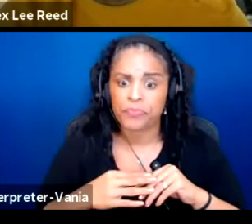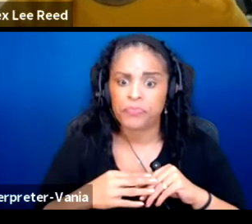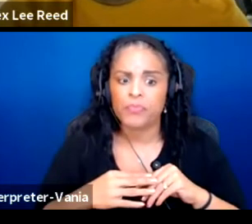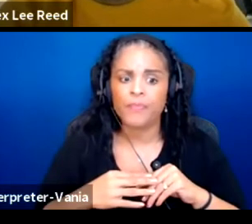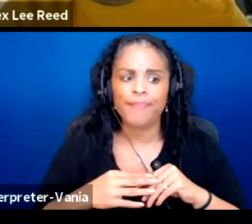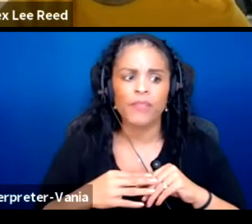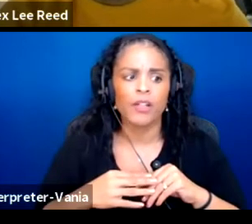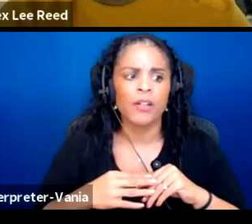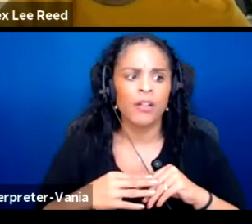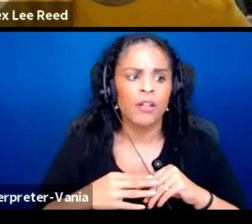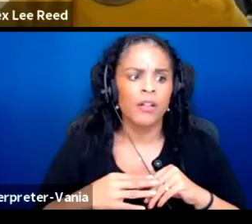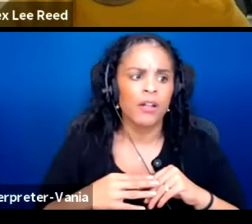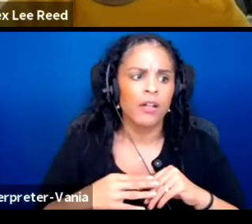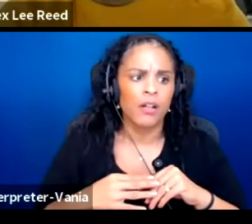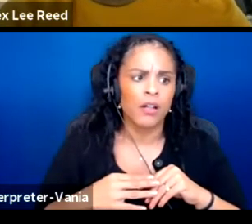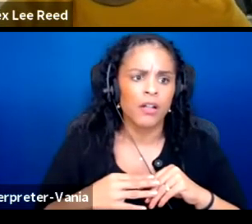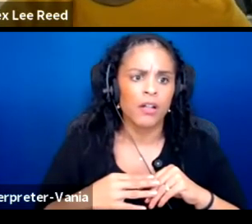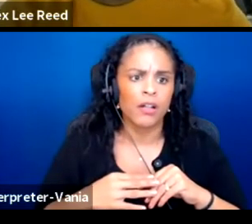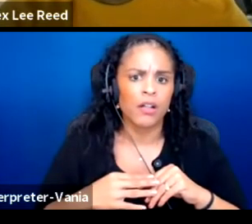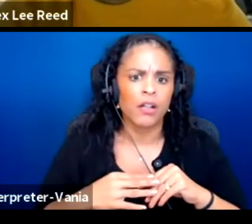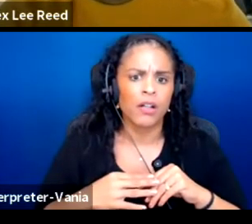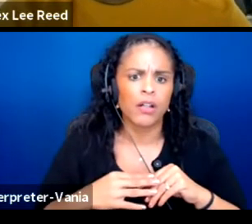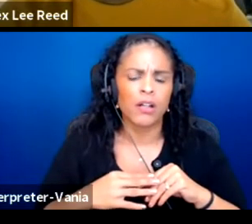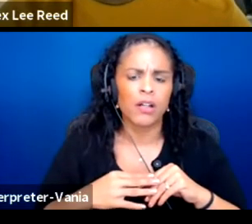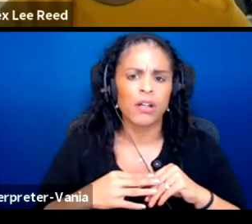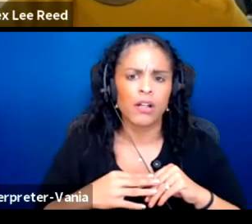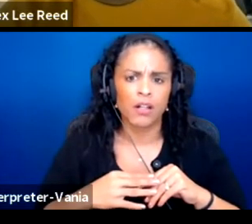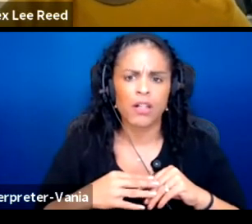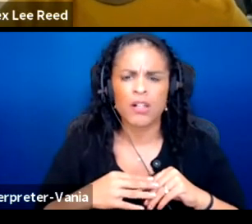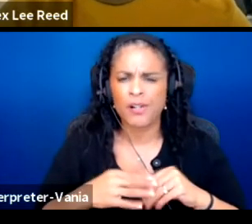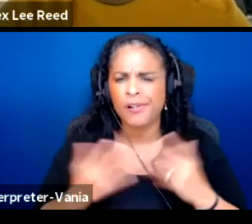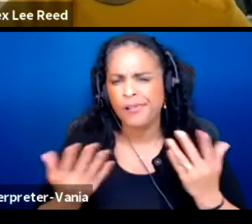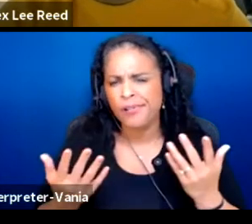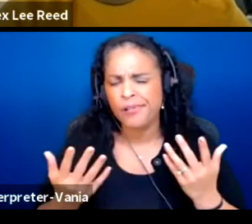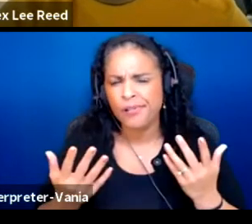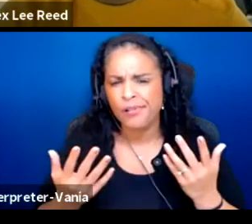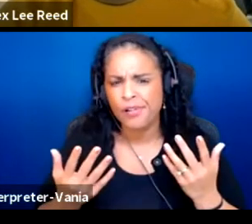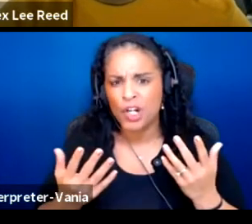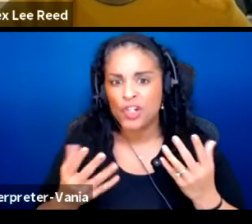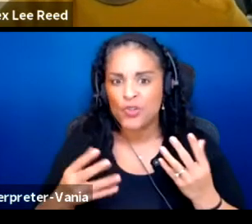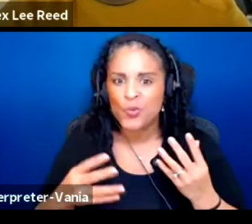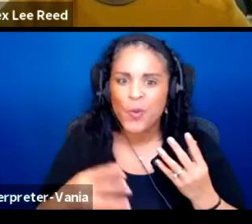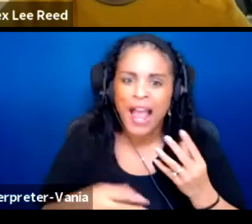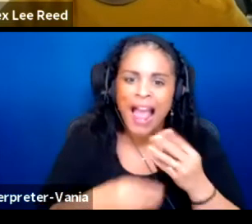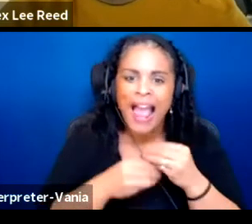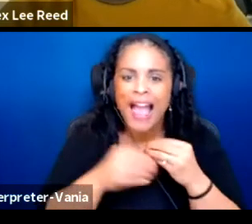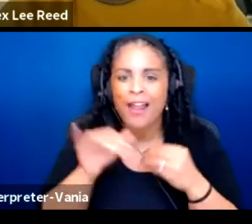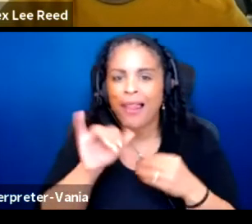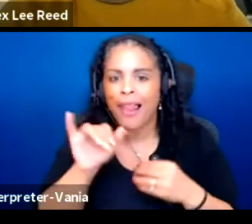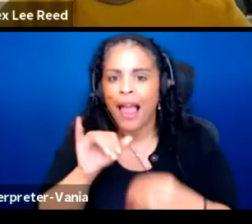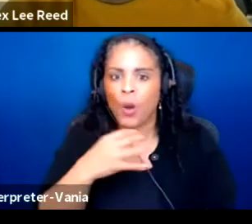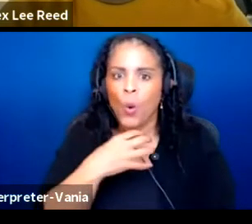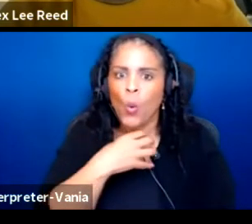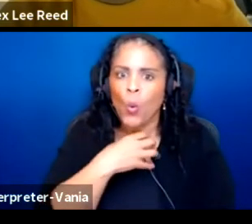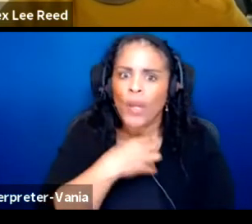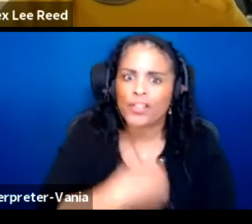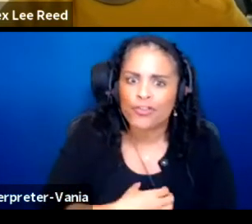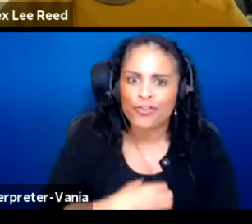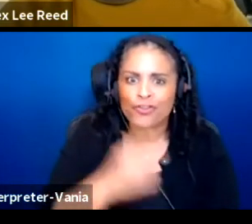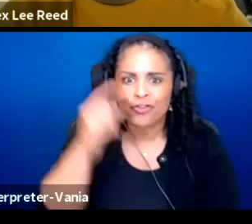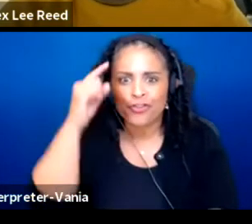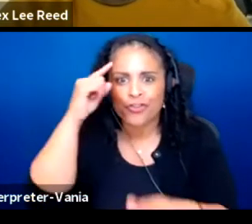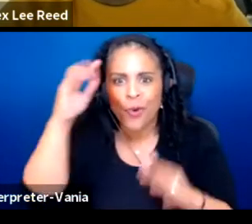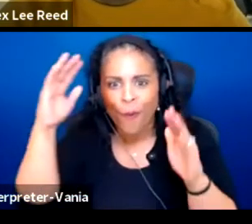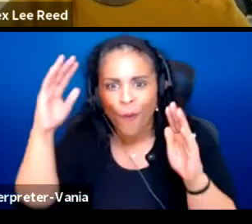that there, to add on to a kind of a wish, a hope, is that people, as